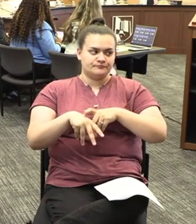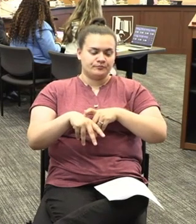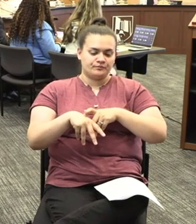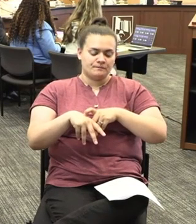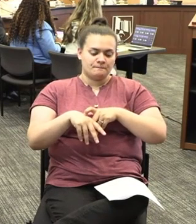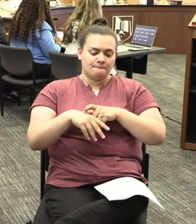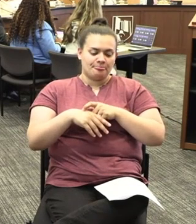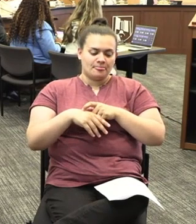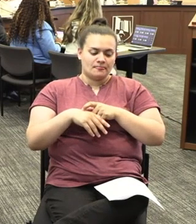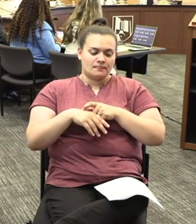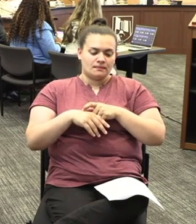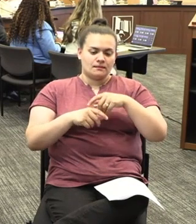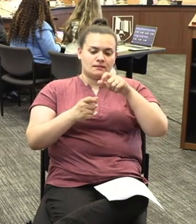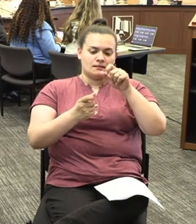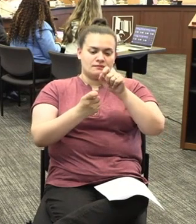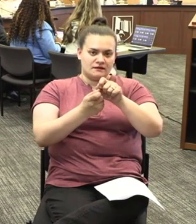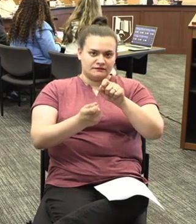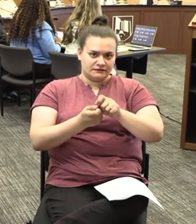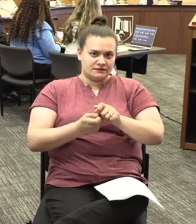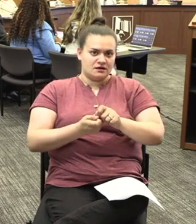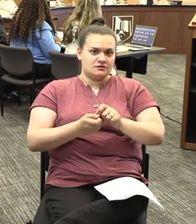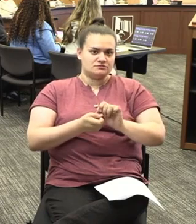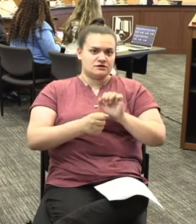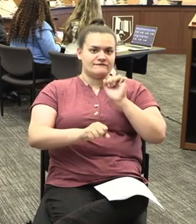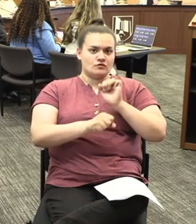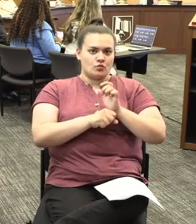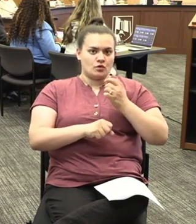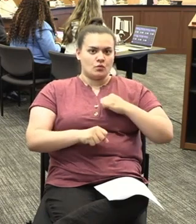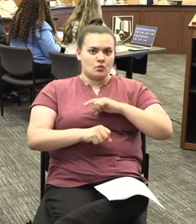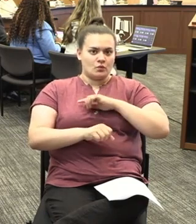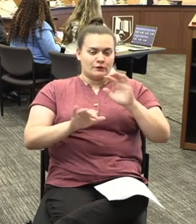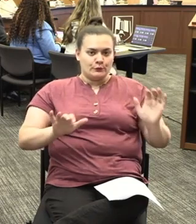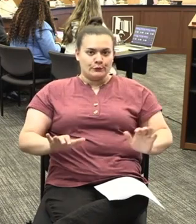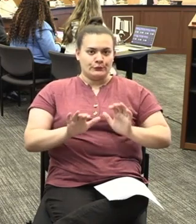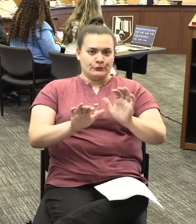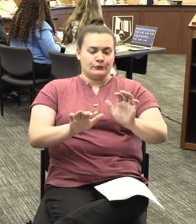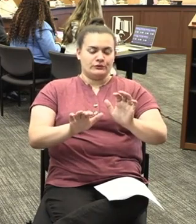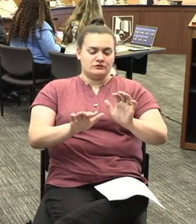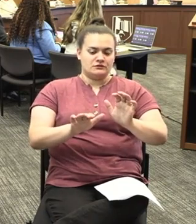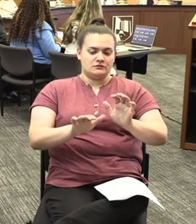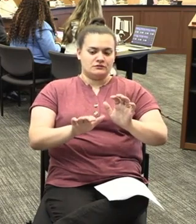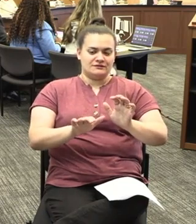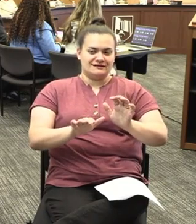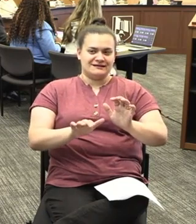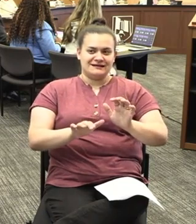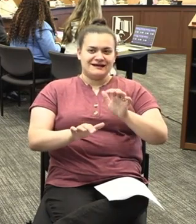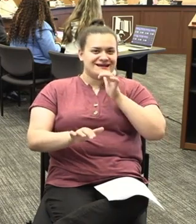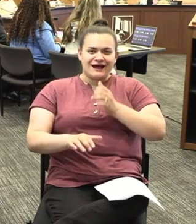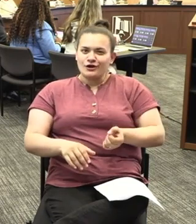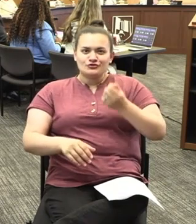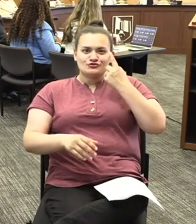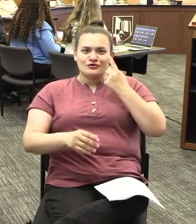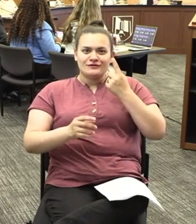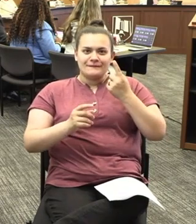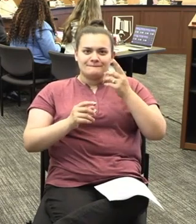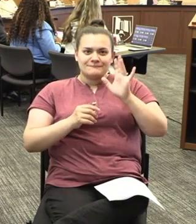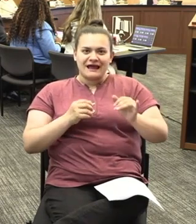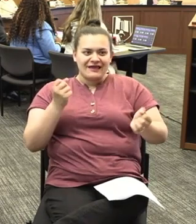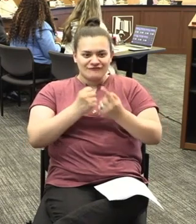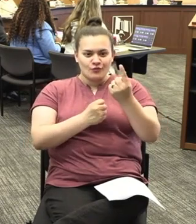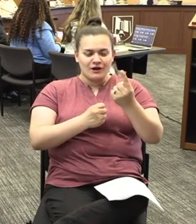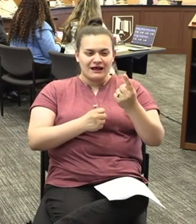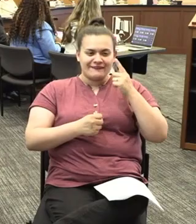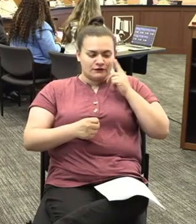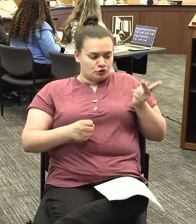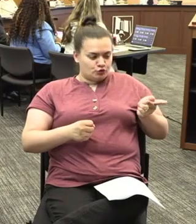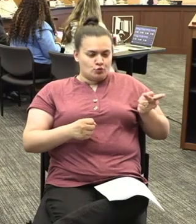the details of the work we do are not understood by all. I think the two of